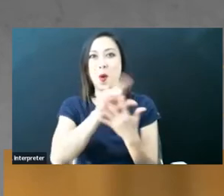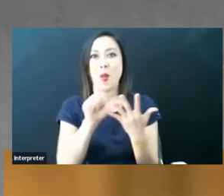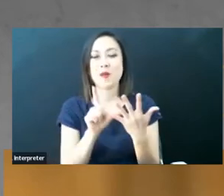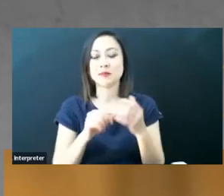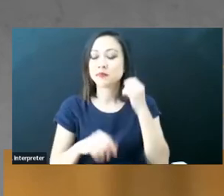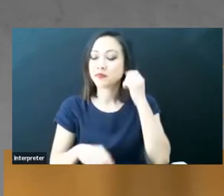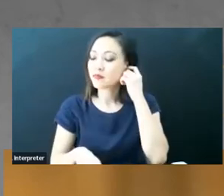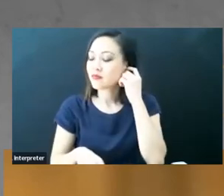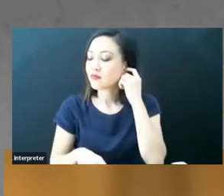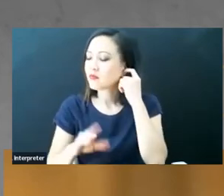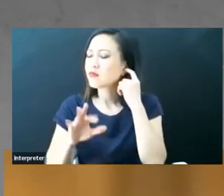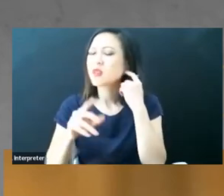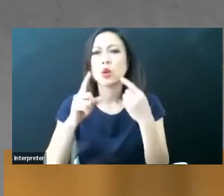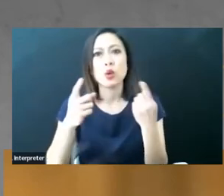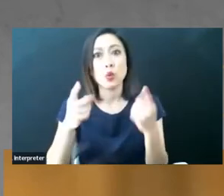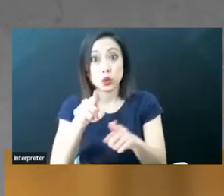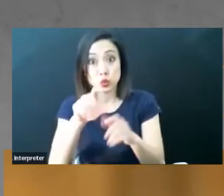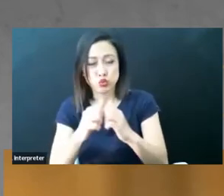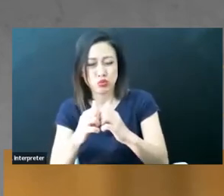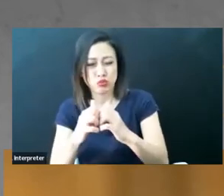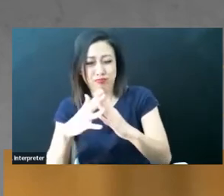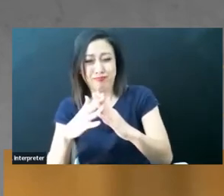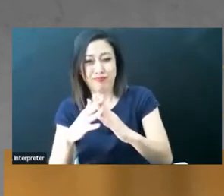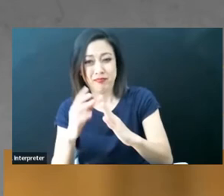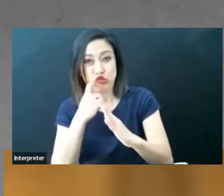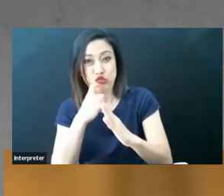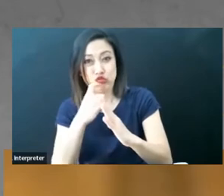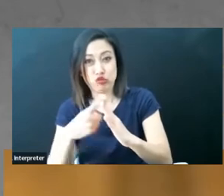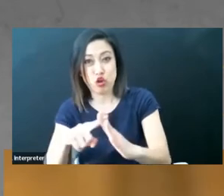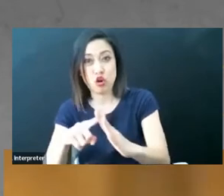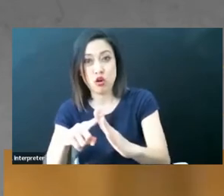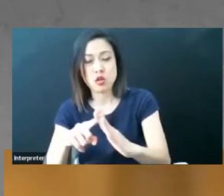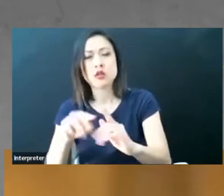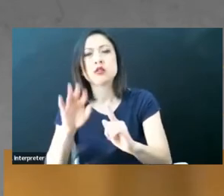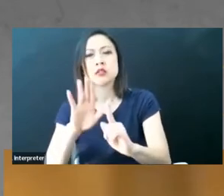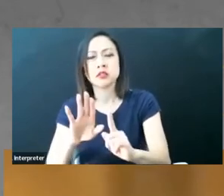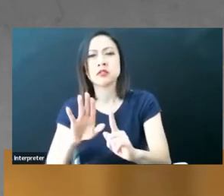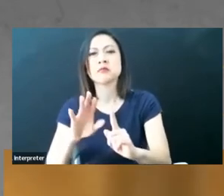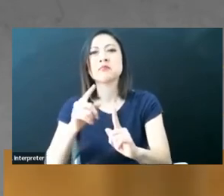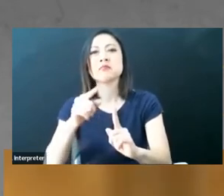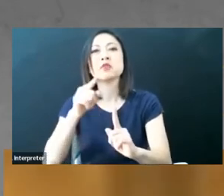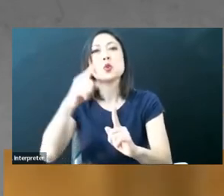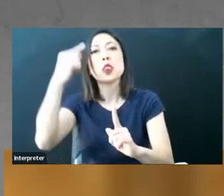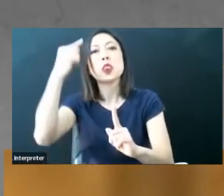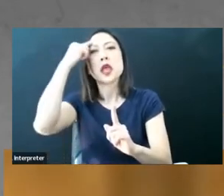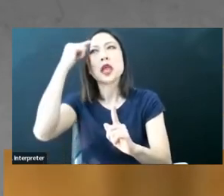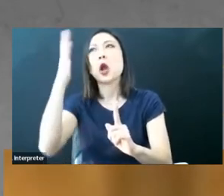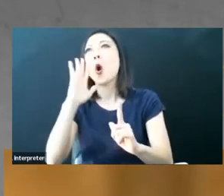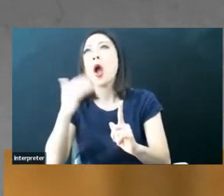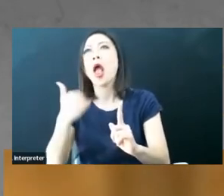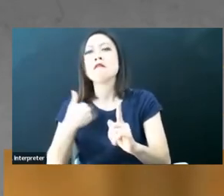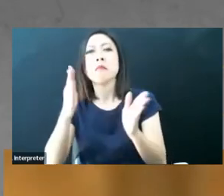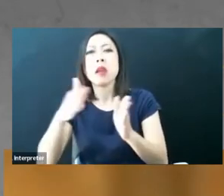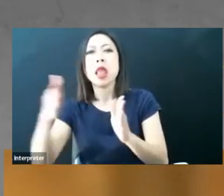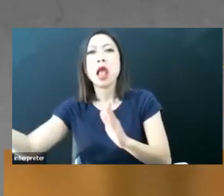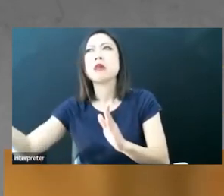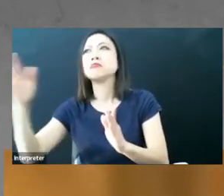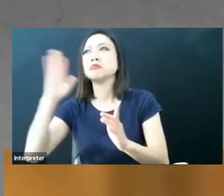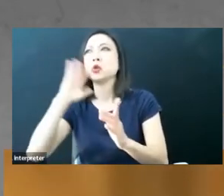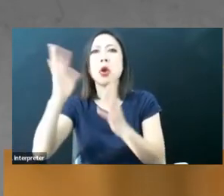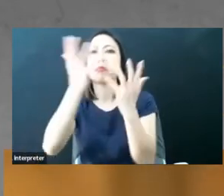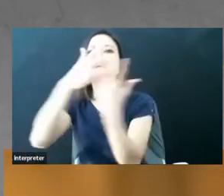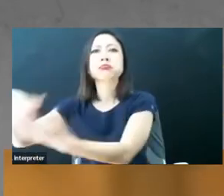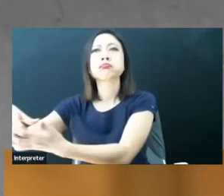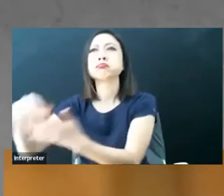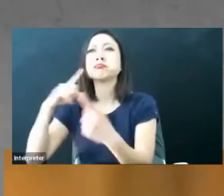know, in much, I'm making it almost sound like everything's formulaic. We start, we know exactly where things are going to go. One of the most important elements at Google